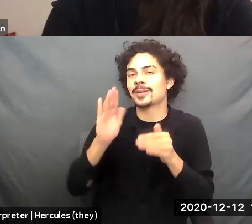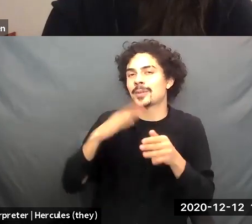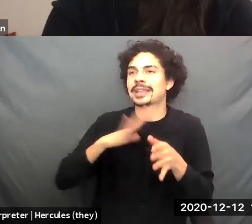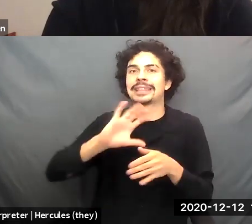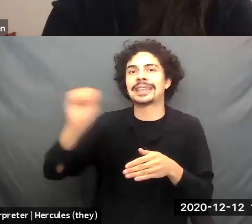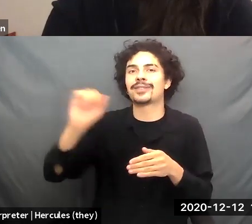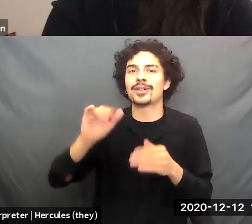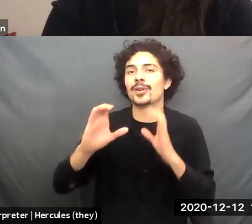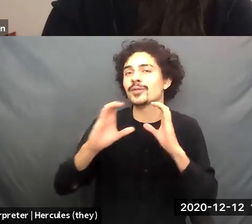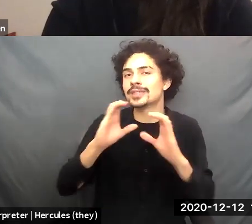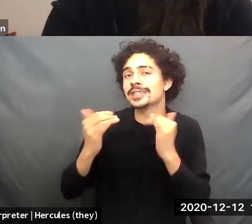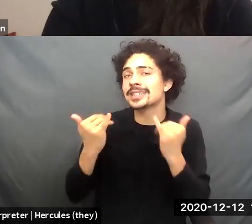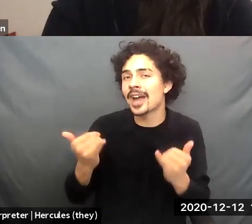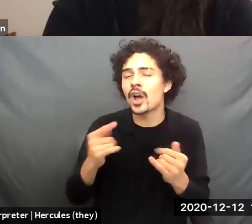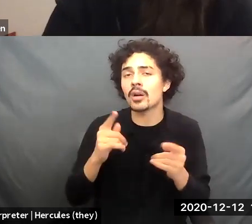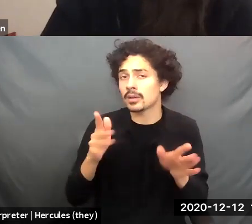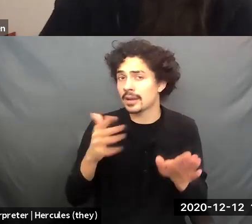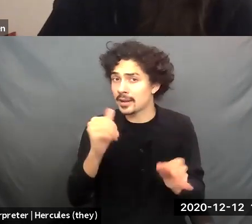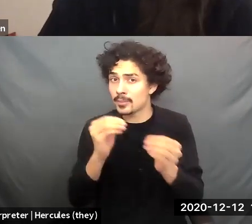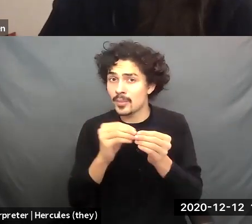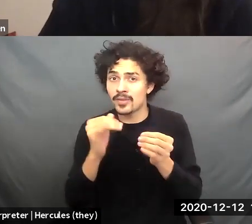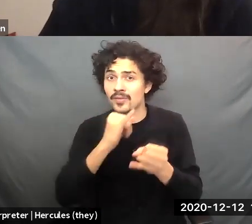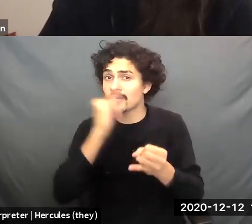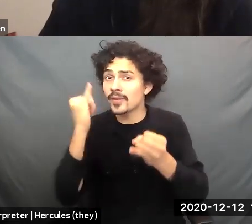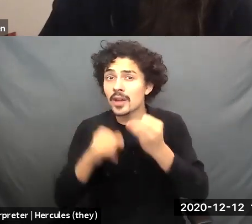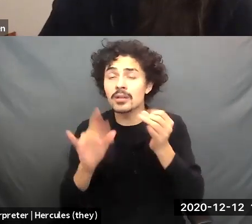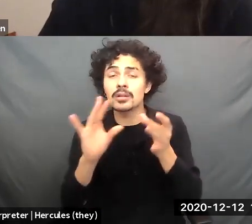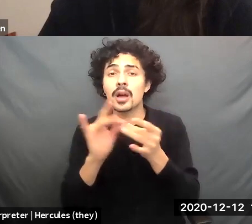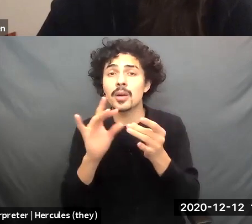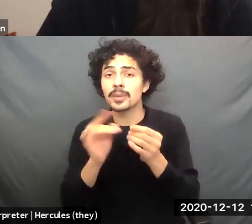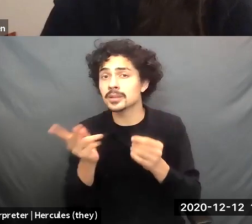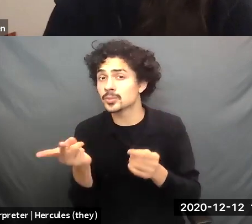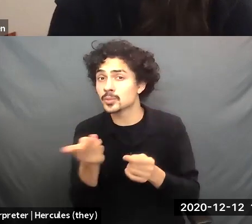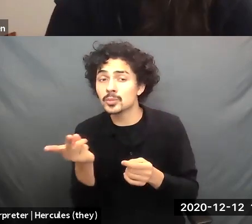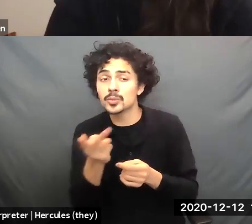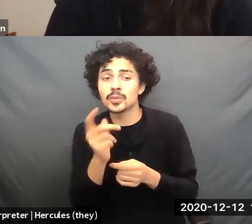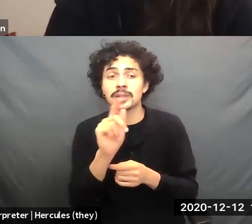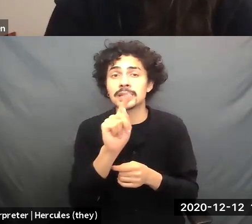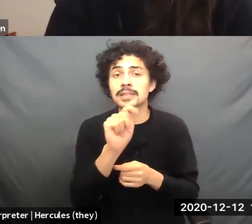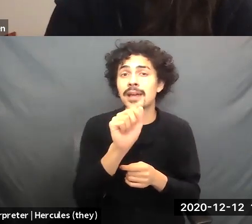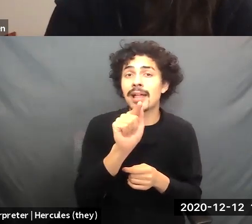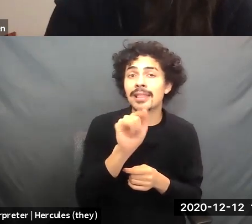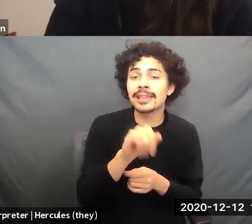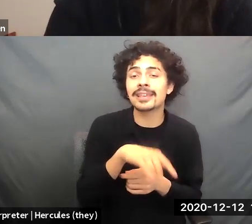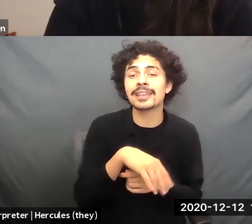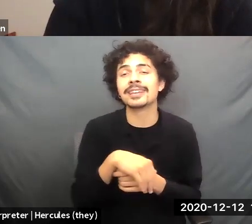any final comments from, uh, from you, Sherry, or from you, Tali.